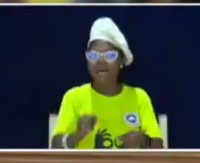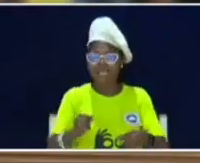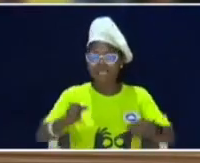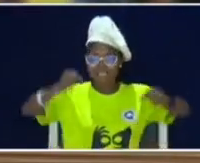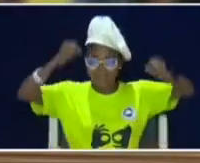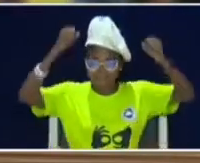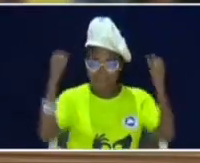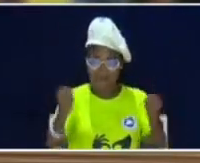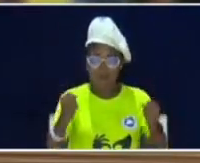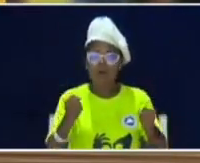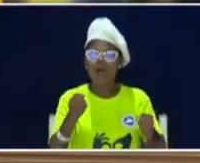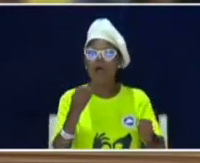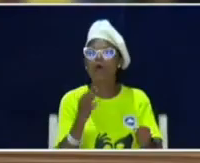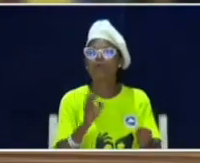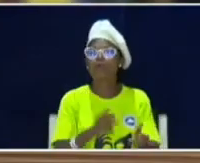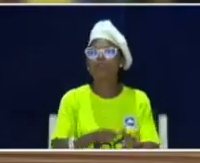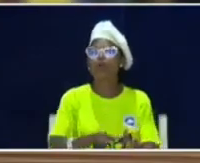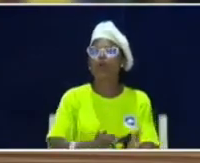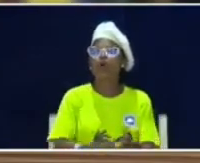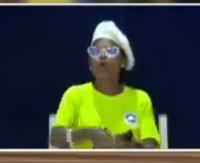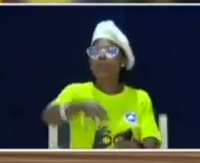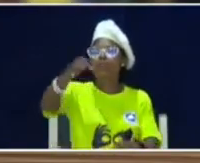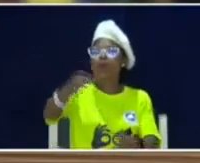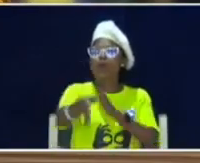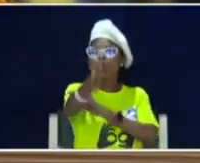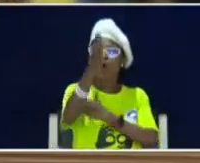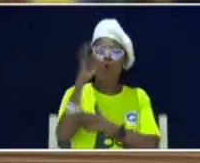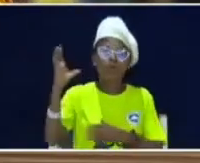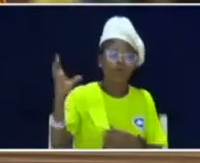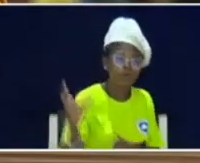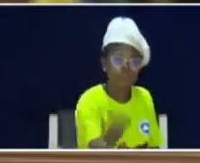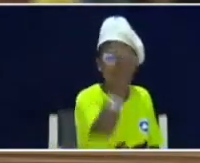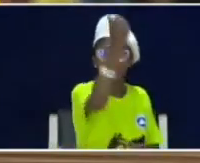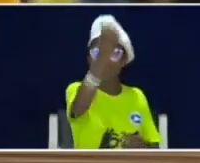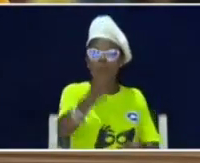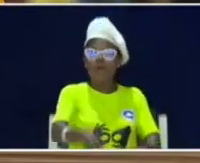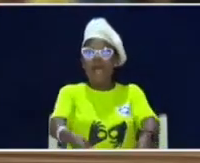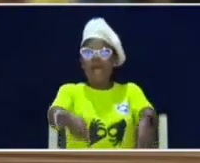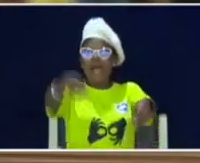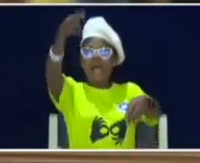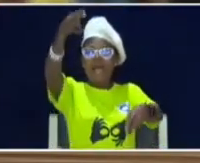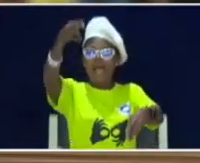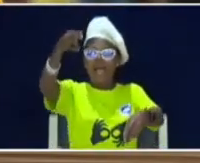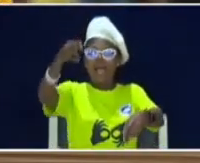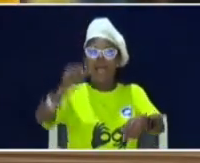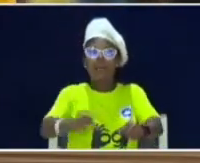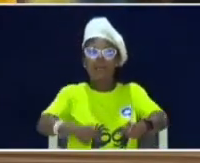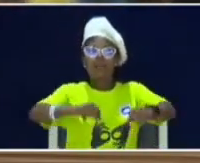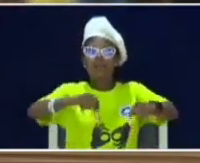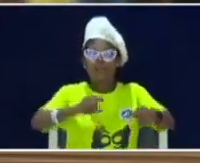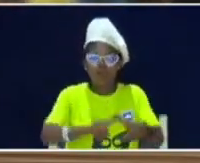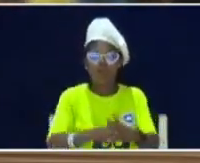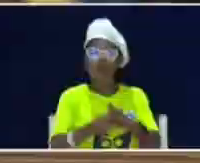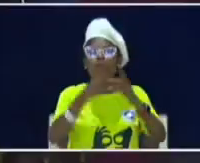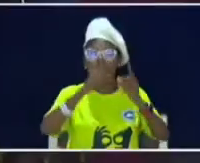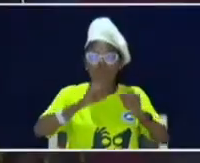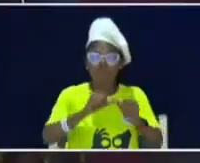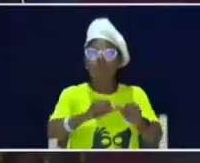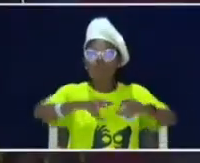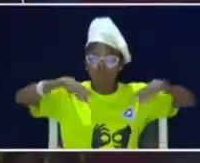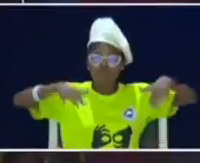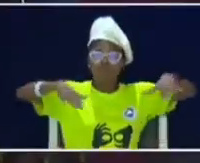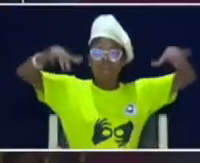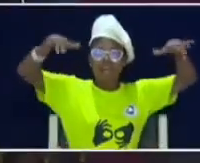the Holy Spirit, the Lord begins to take you higher and you begin to soar like an eagle in the name of